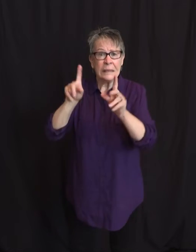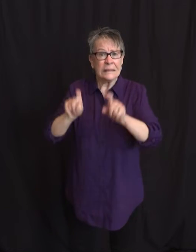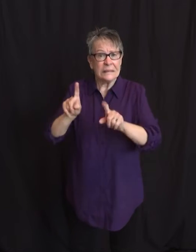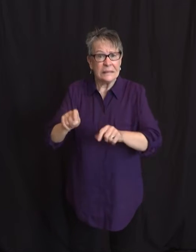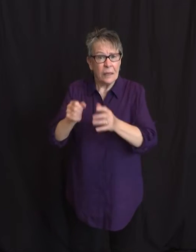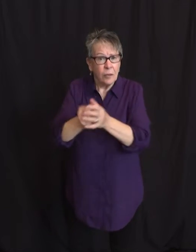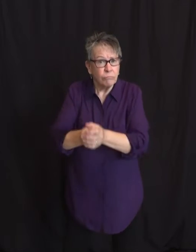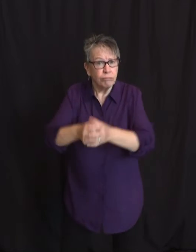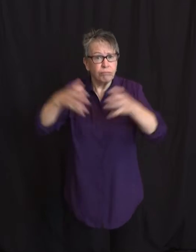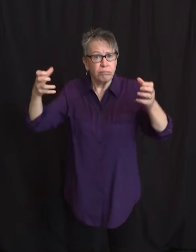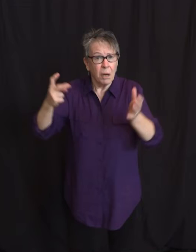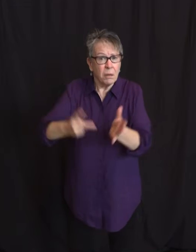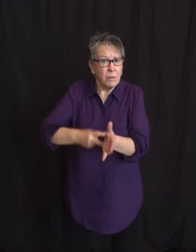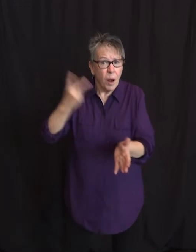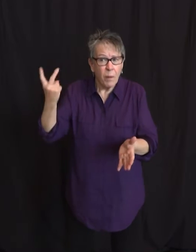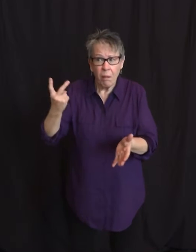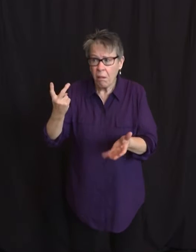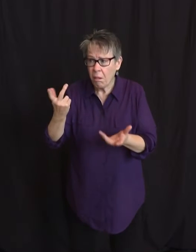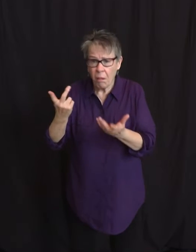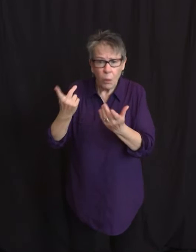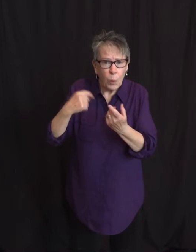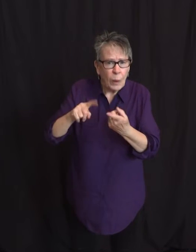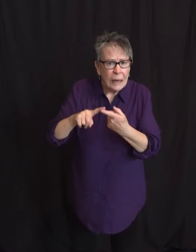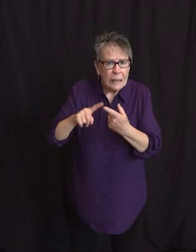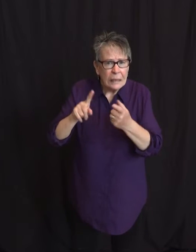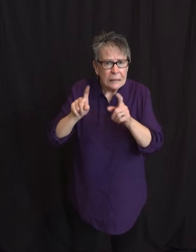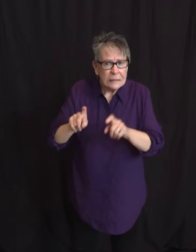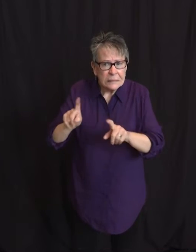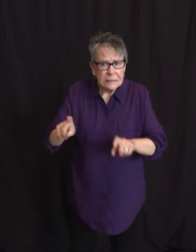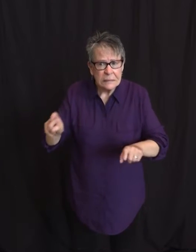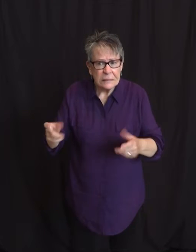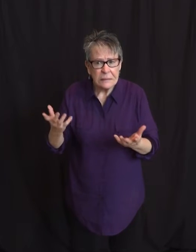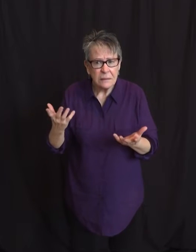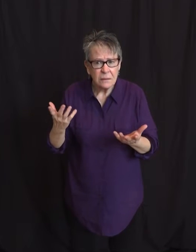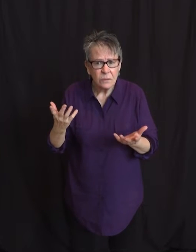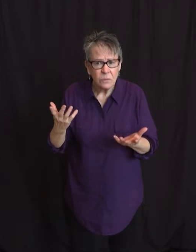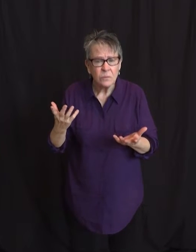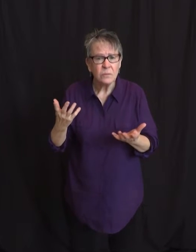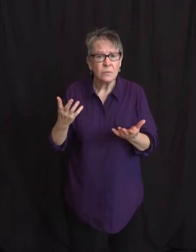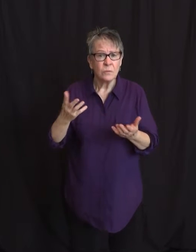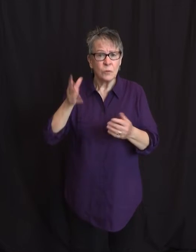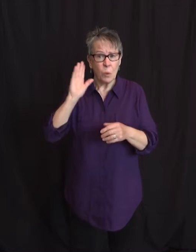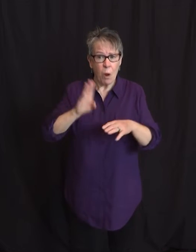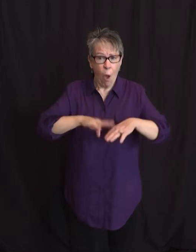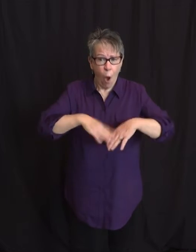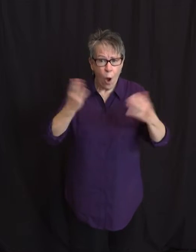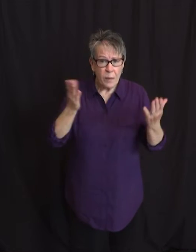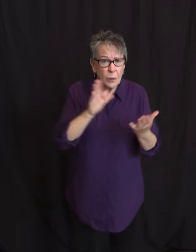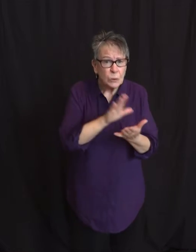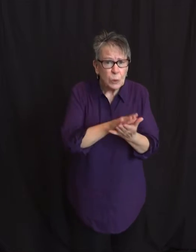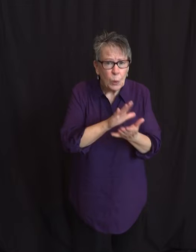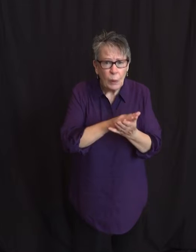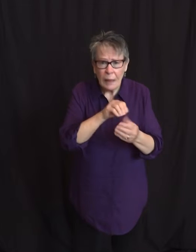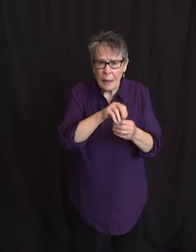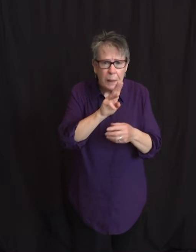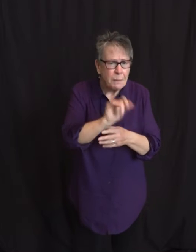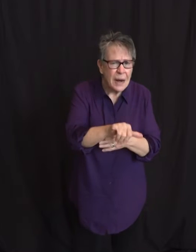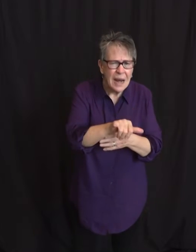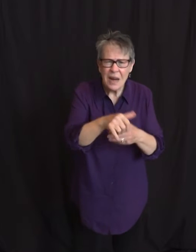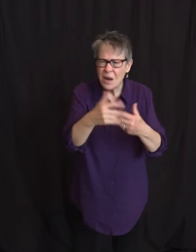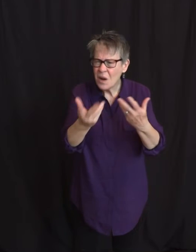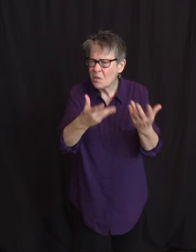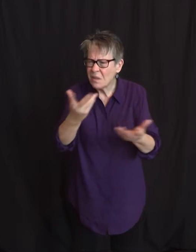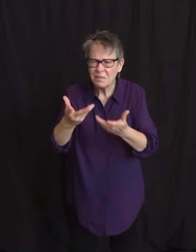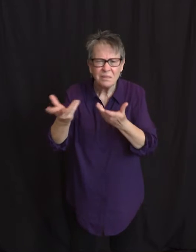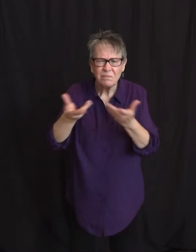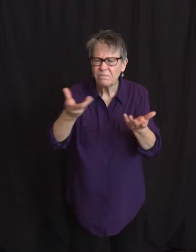then maybe with things like opening up schools possibly in the middle of May, and maybe just some sort of clarity if there's any light at the end of the